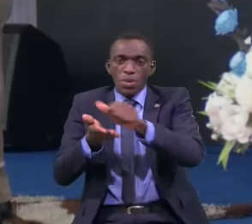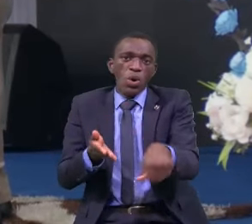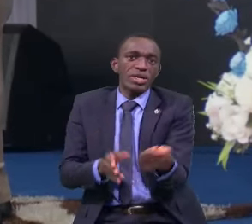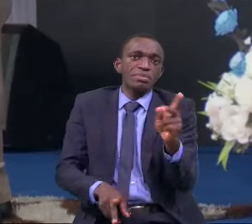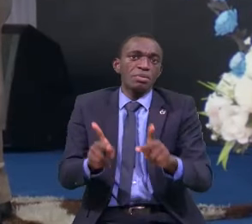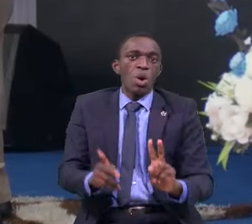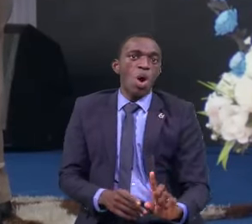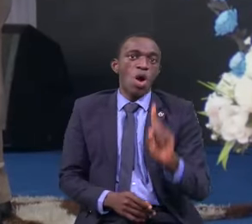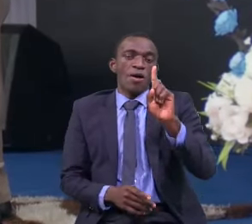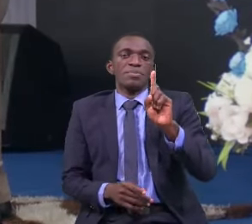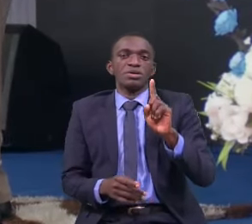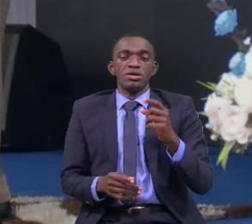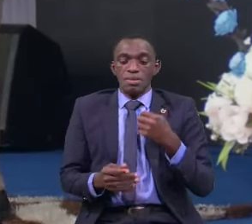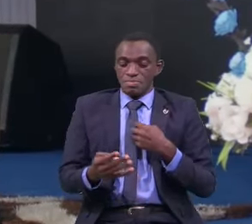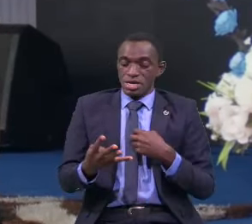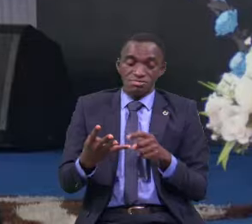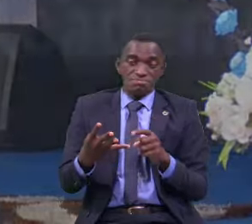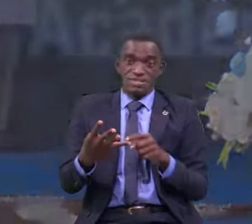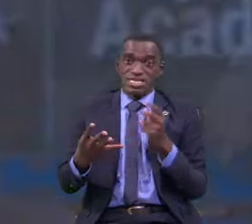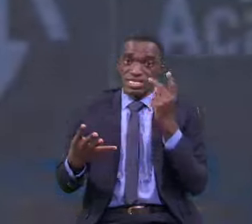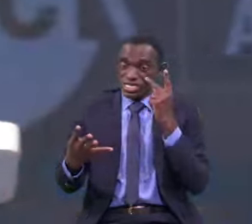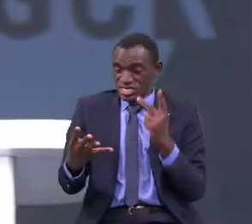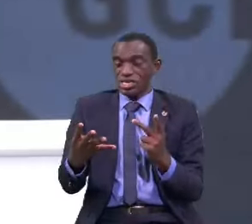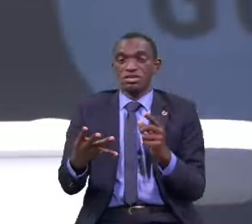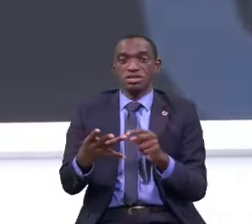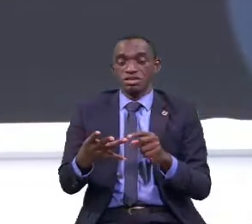I see, I seize, I study.